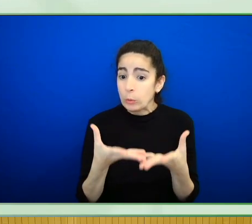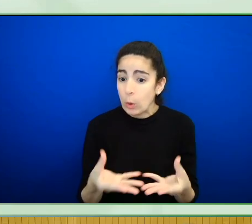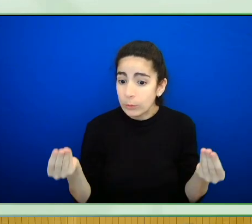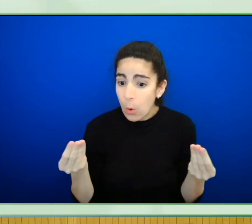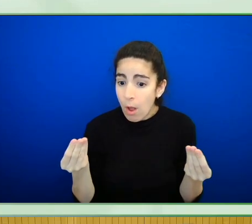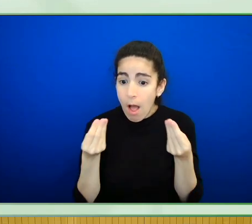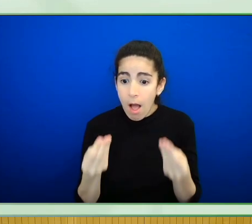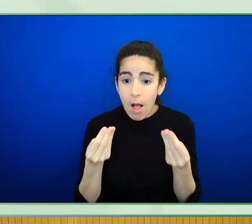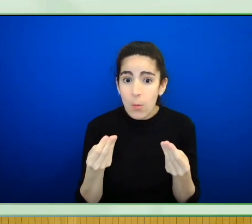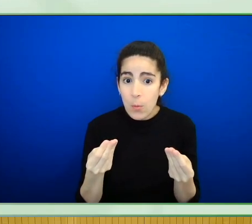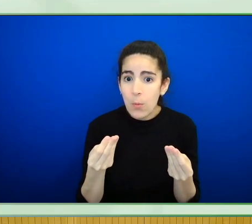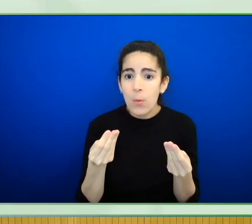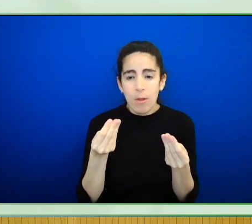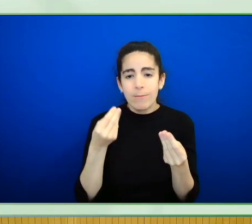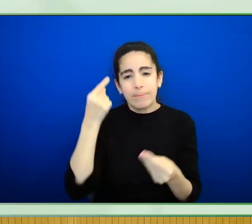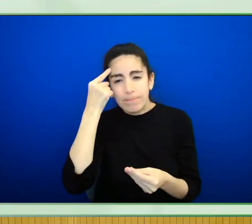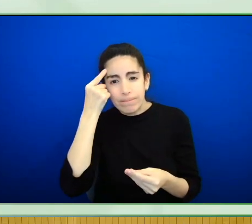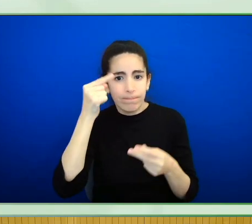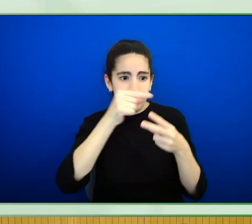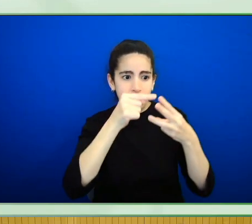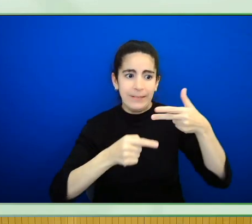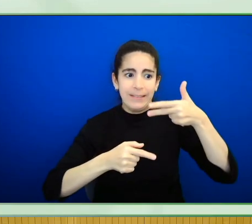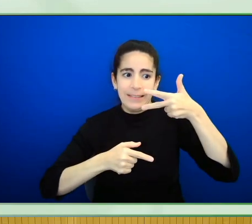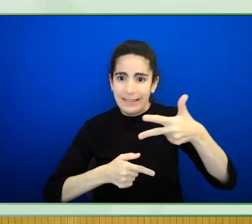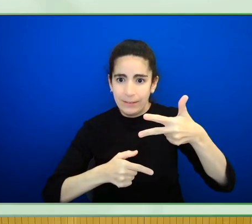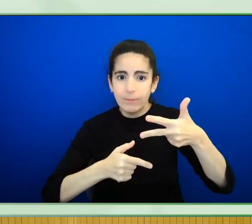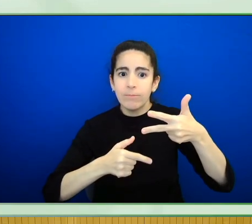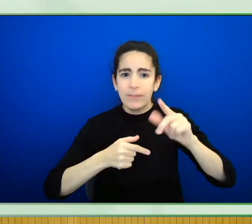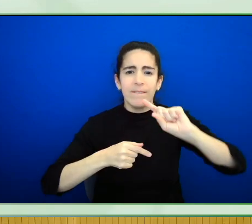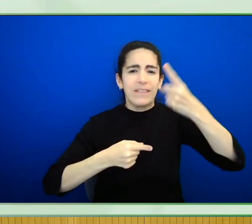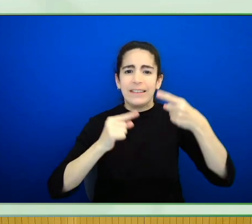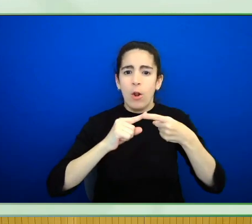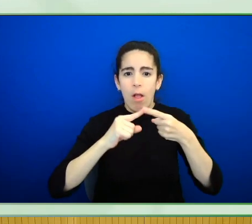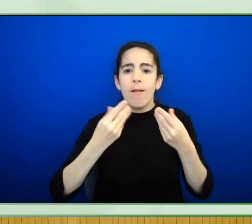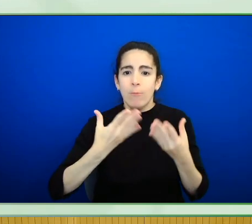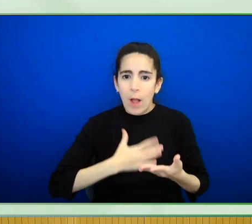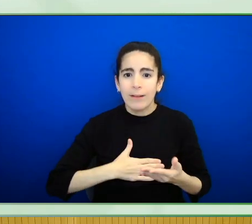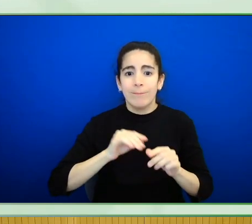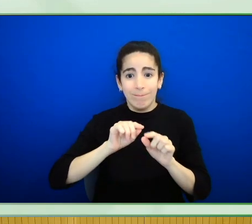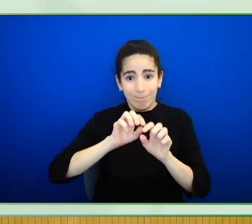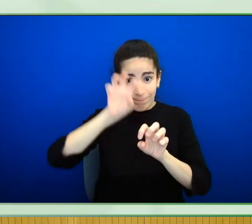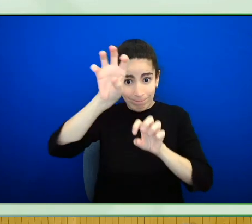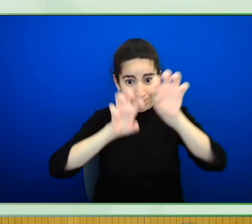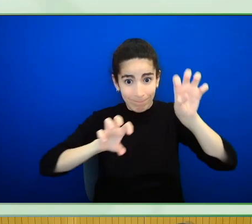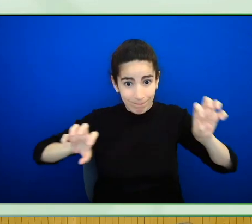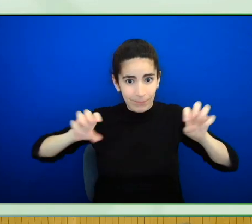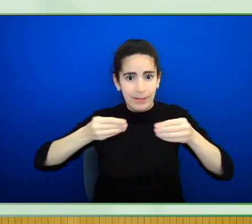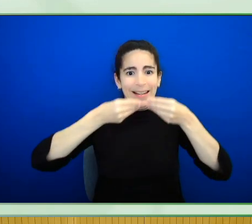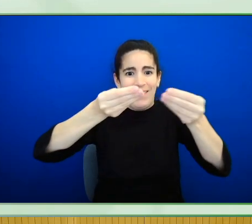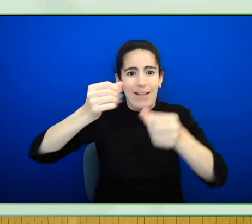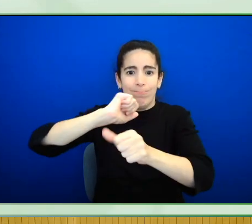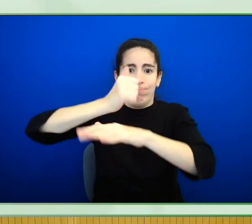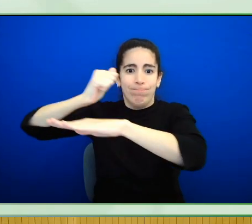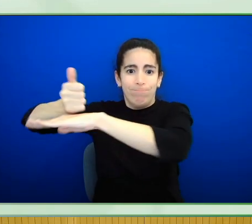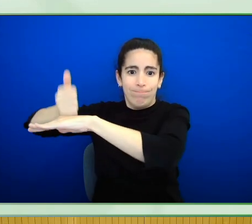aids, with Bluetooth technology, and other one that doesn't have that technology exactly. And